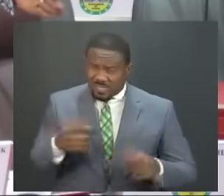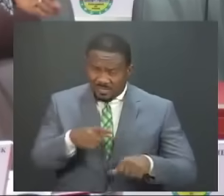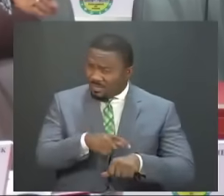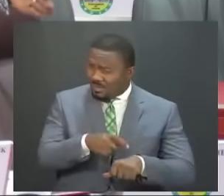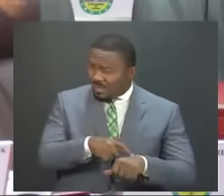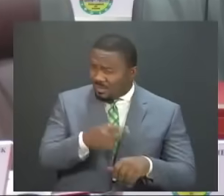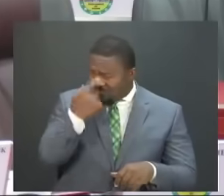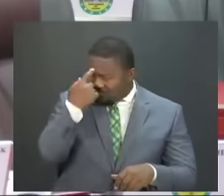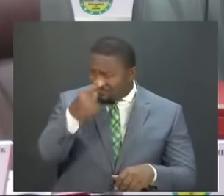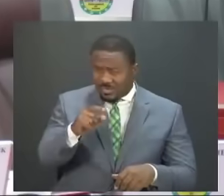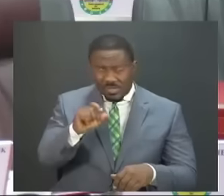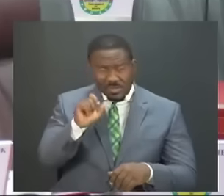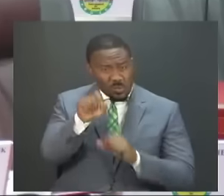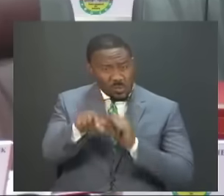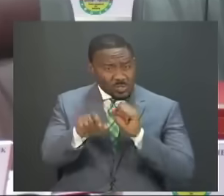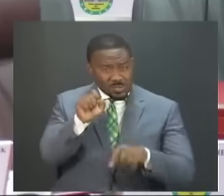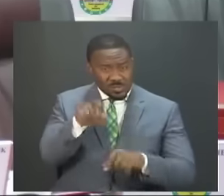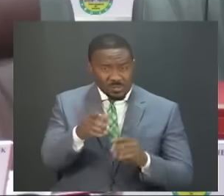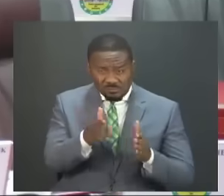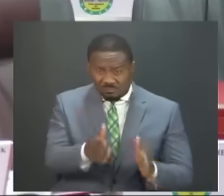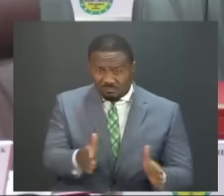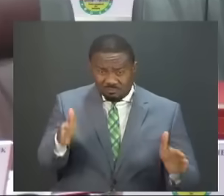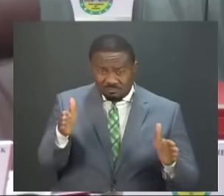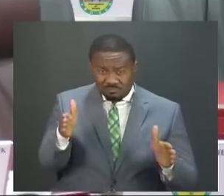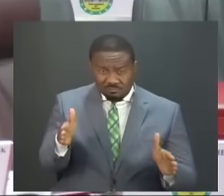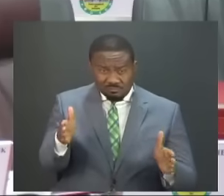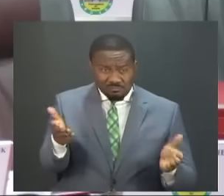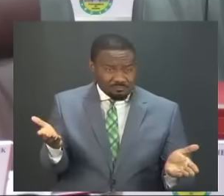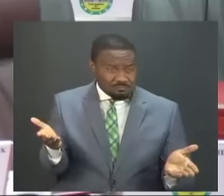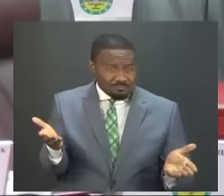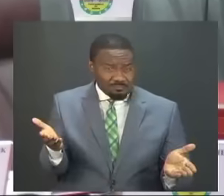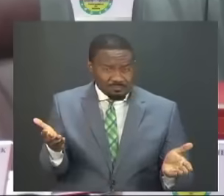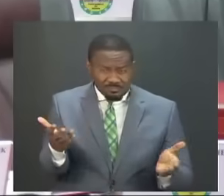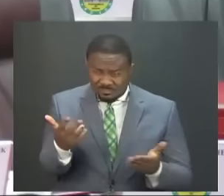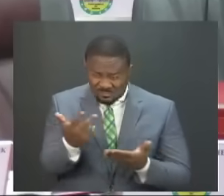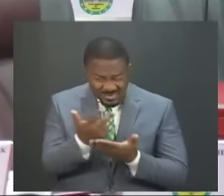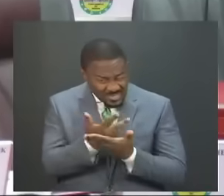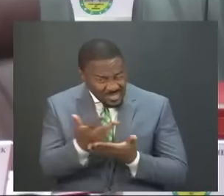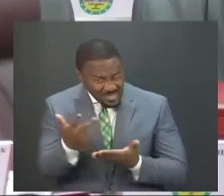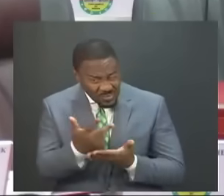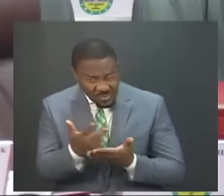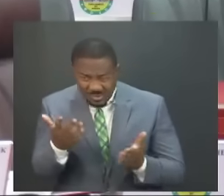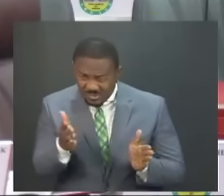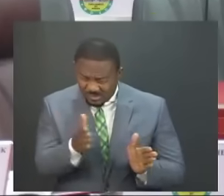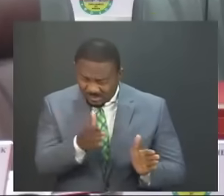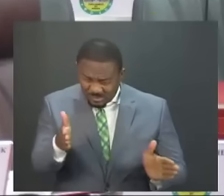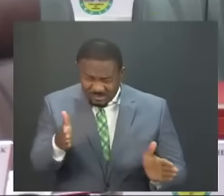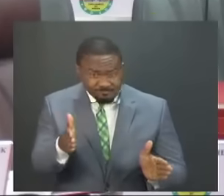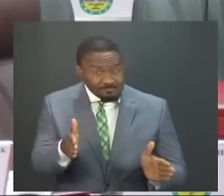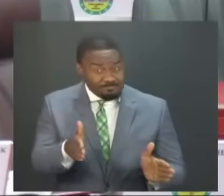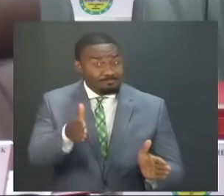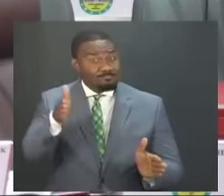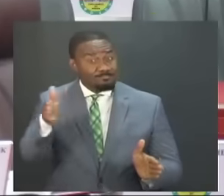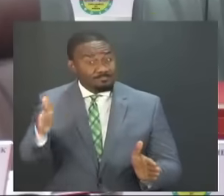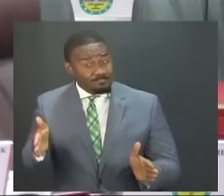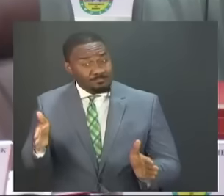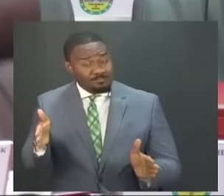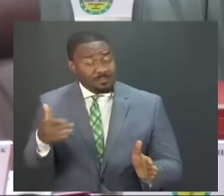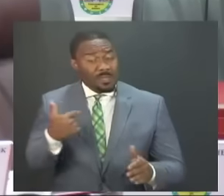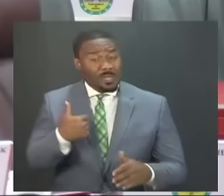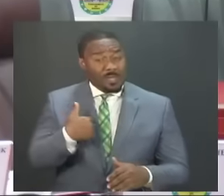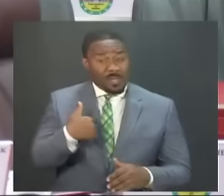elapsed, whether they don't stand in default of the 3 weeks provision. I also spoke in a certain